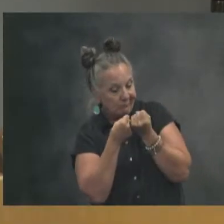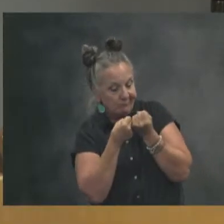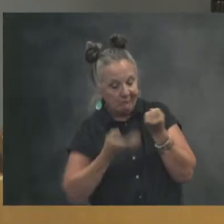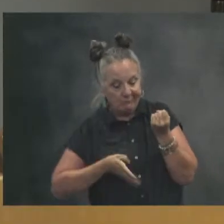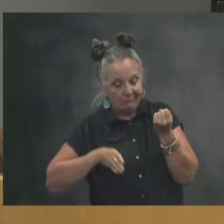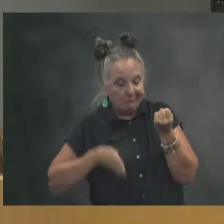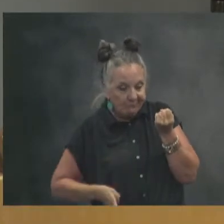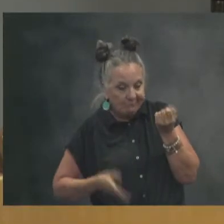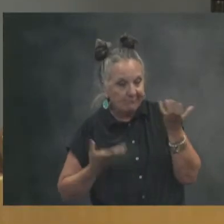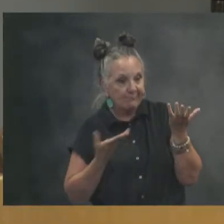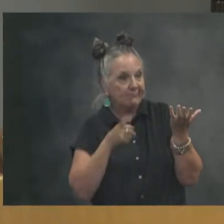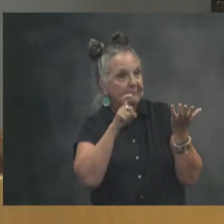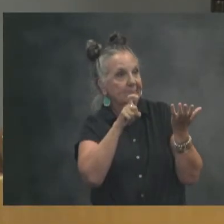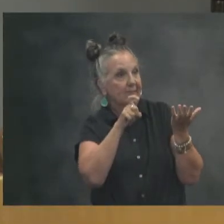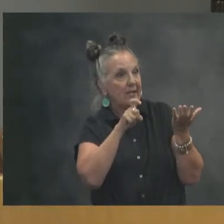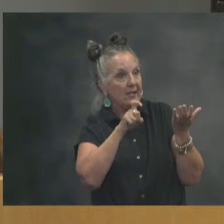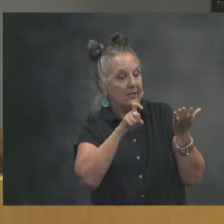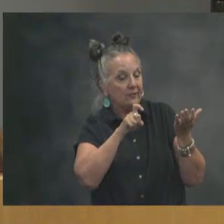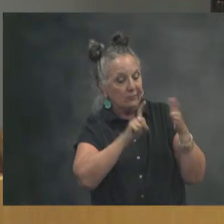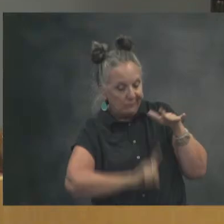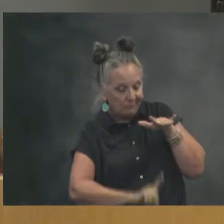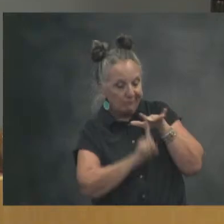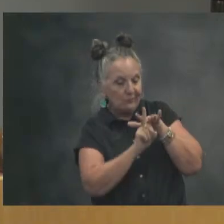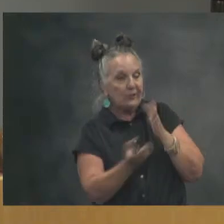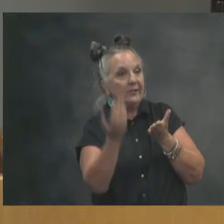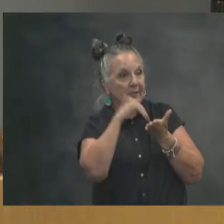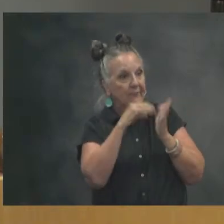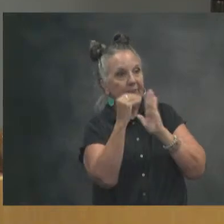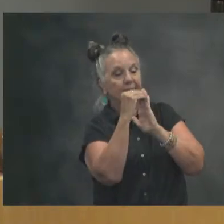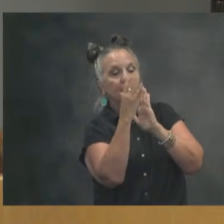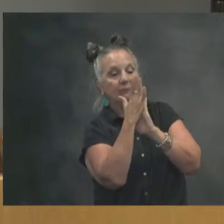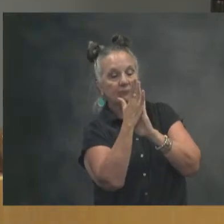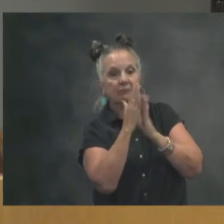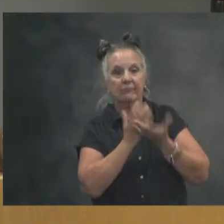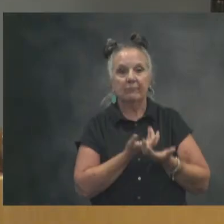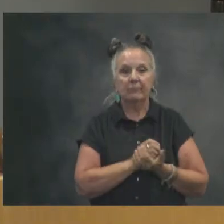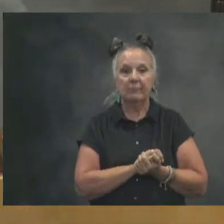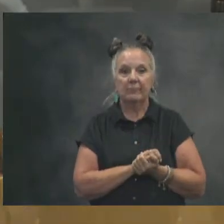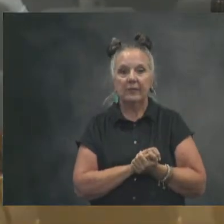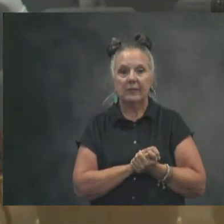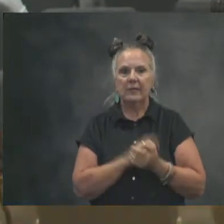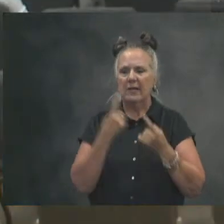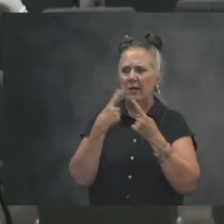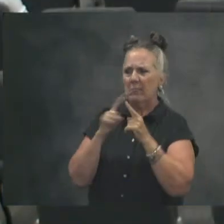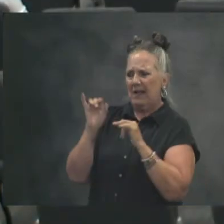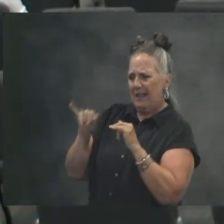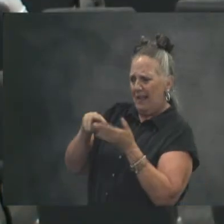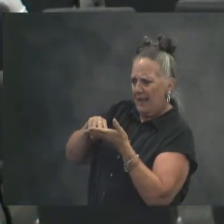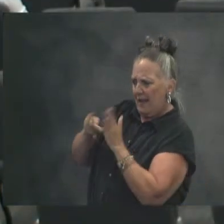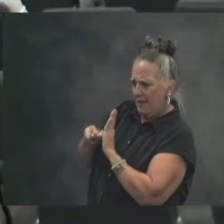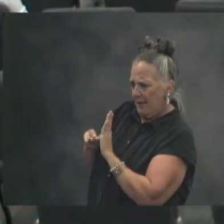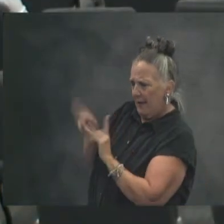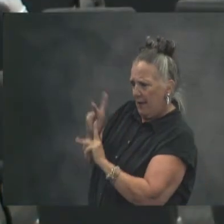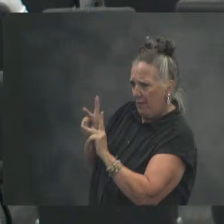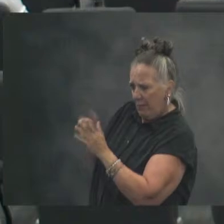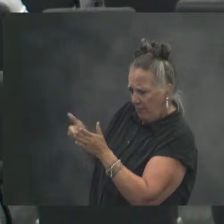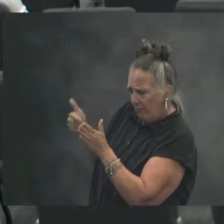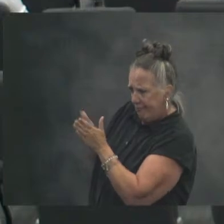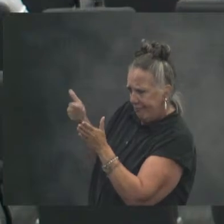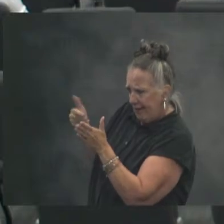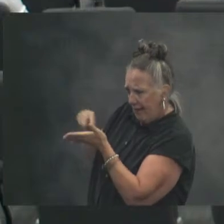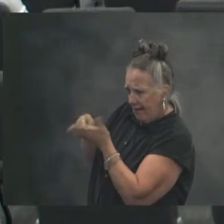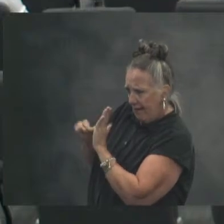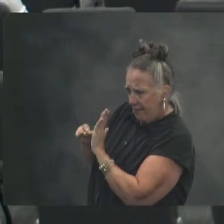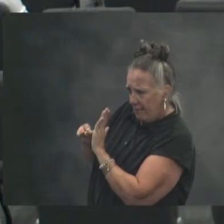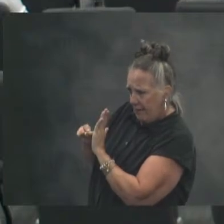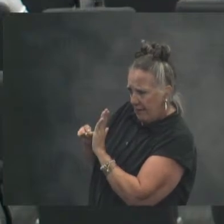to bring it up again to place on the agenda. But isn't that the motion failing? The people who voted against it would be on the